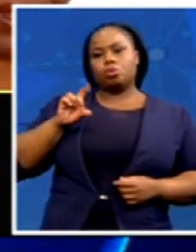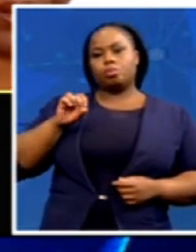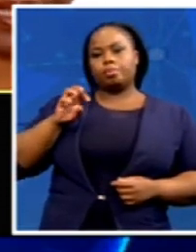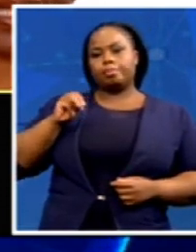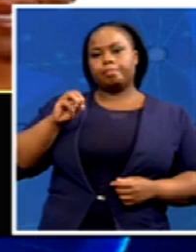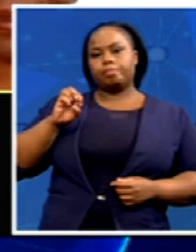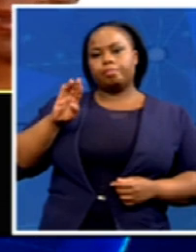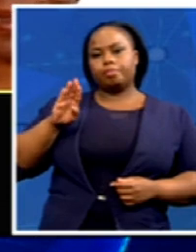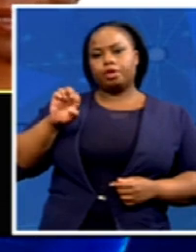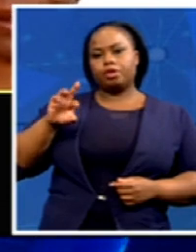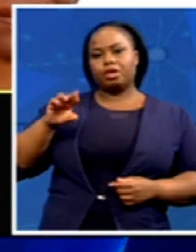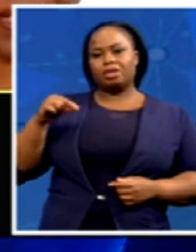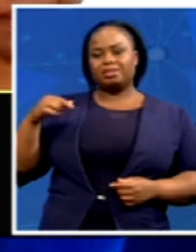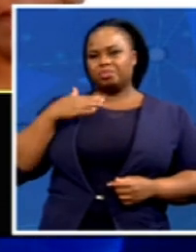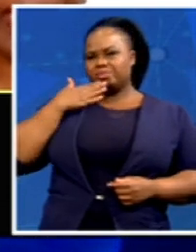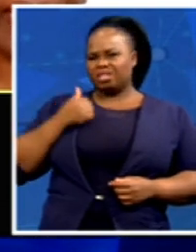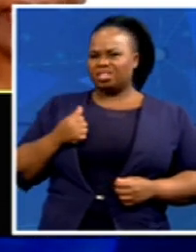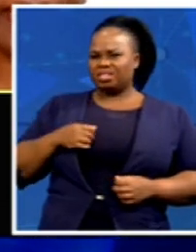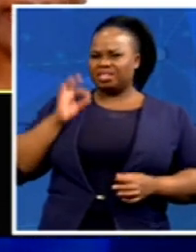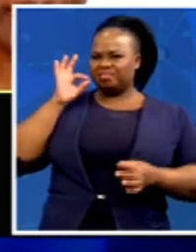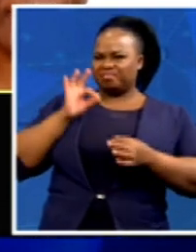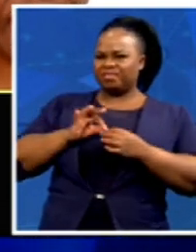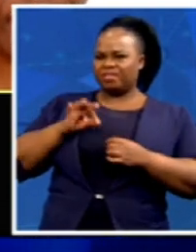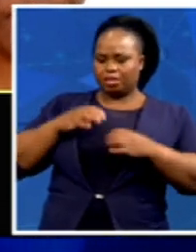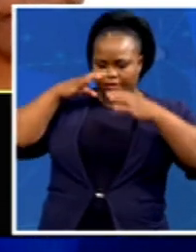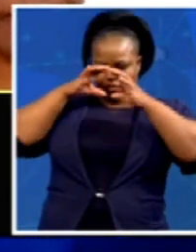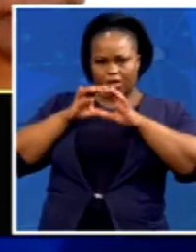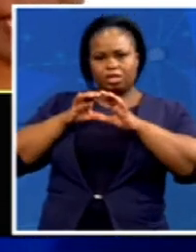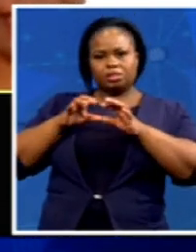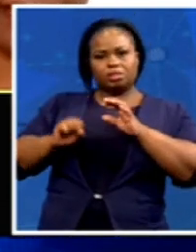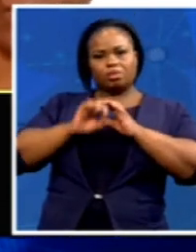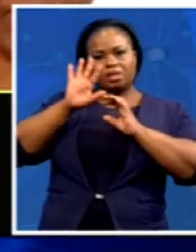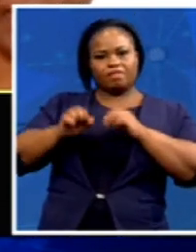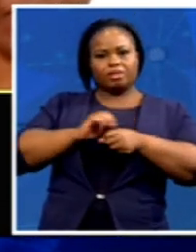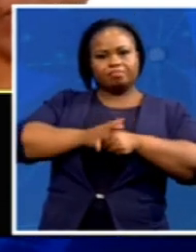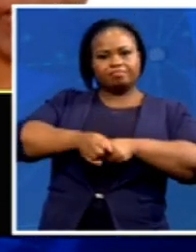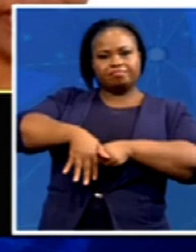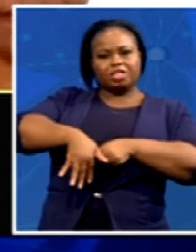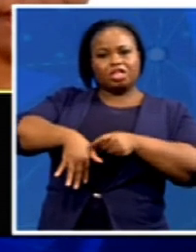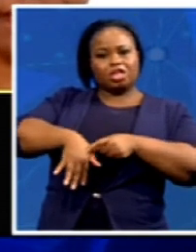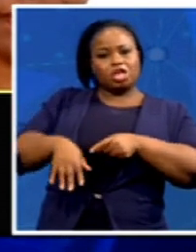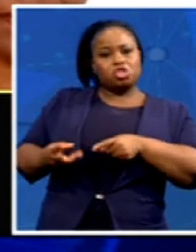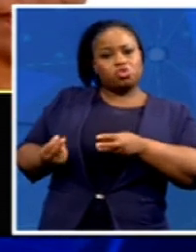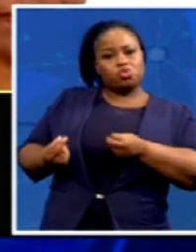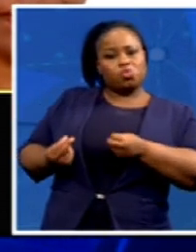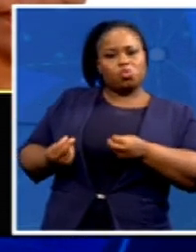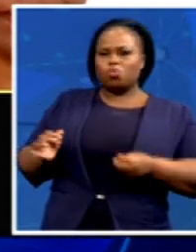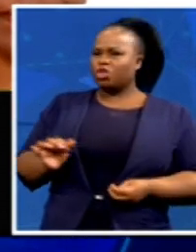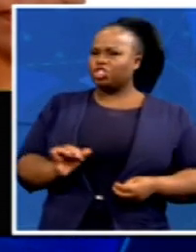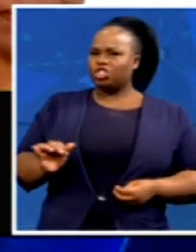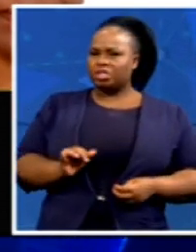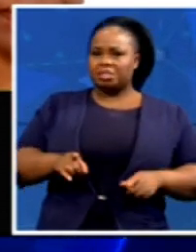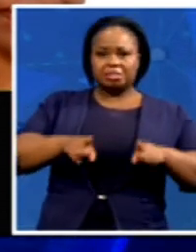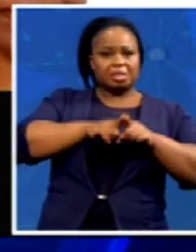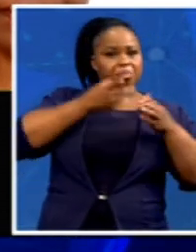variant you are looking at in South Africa? And is it the same variant as the one in Botswana?